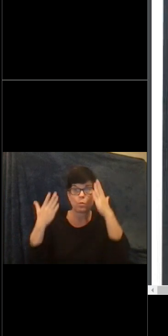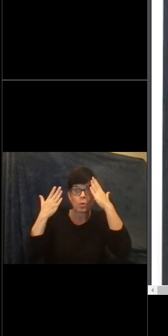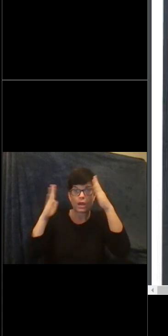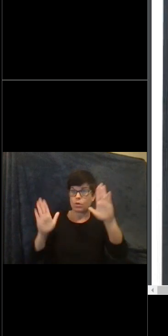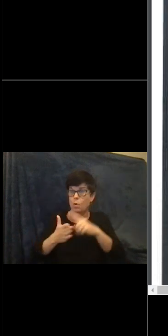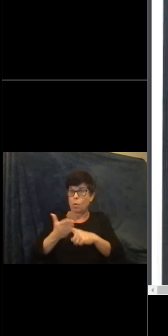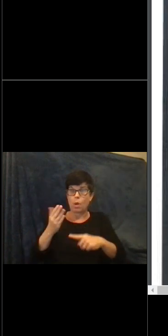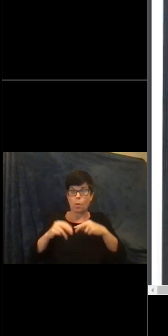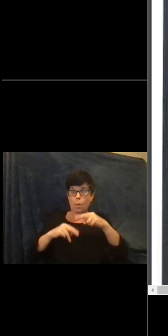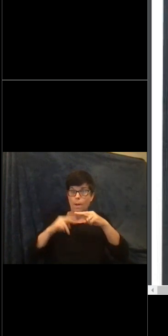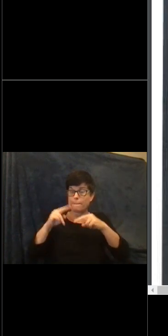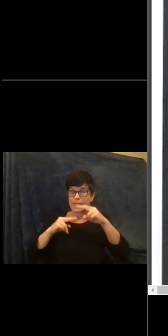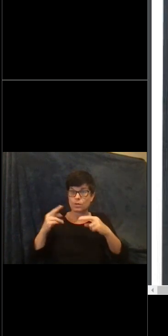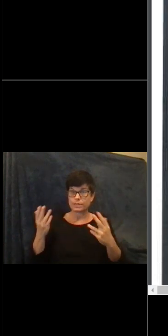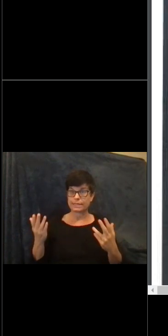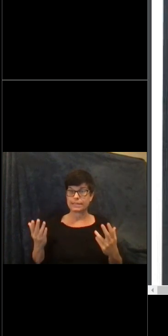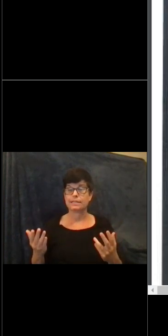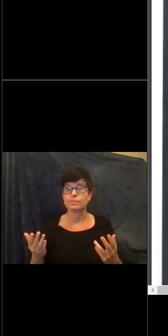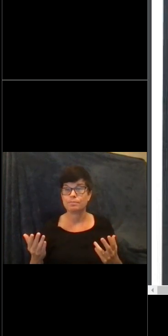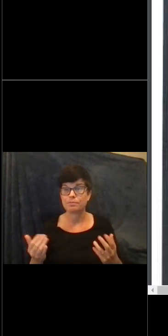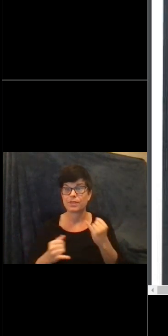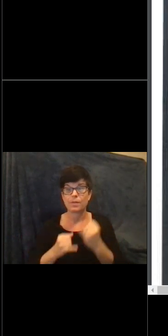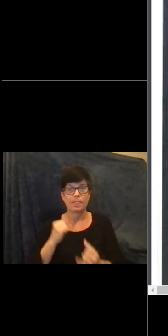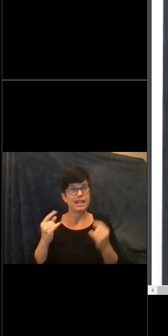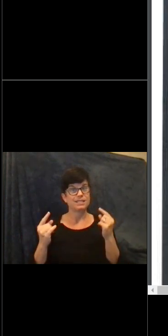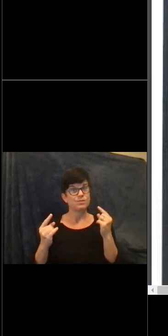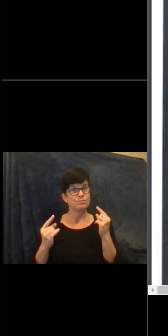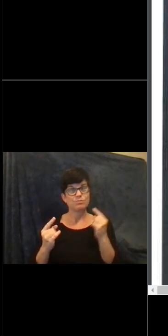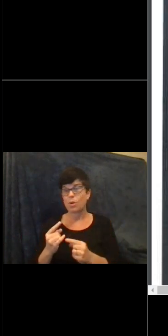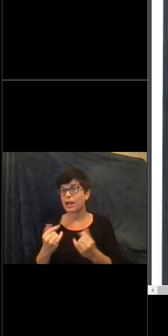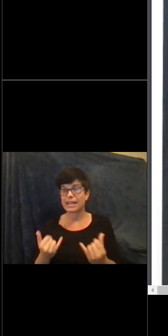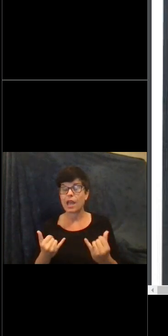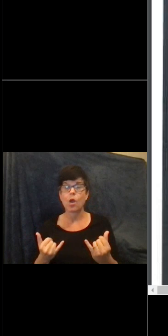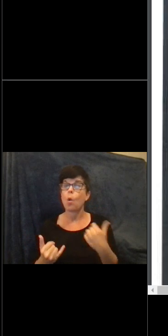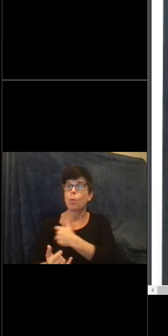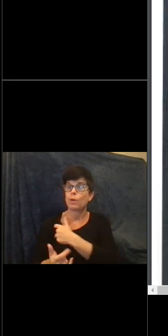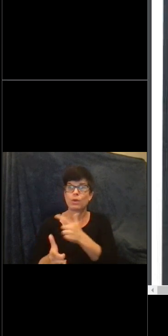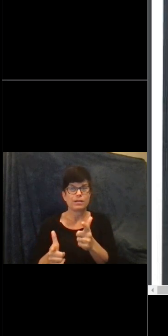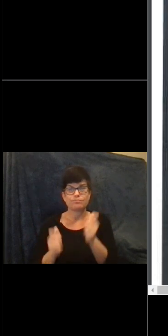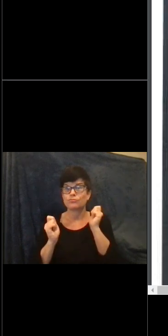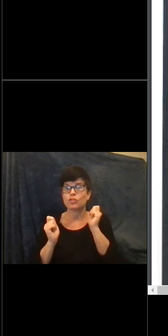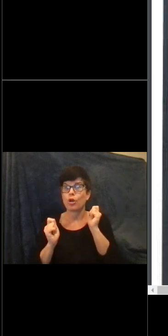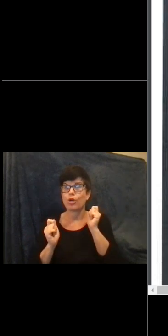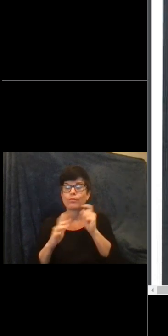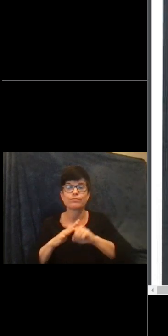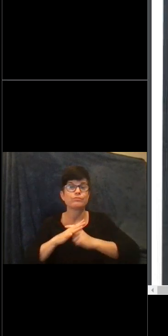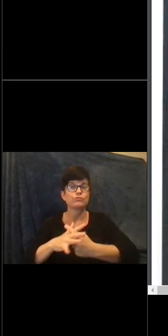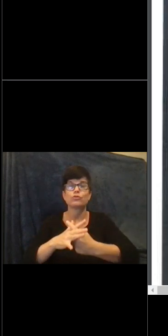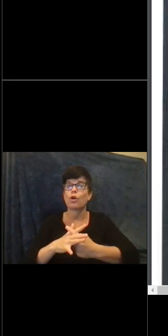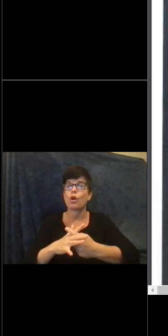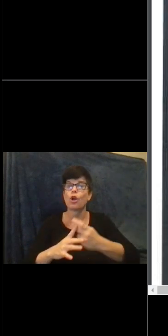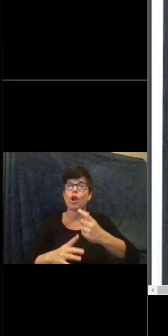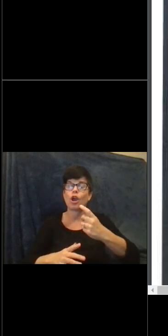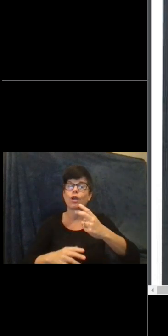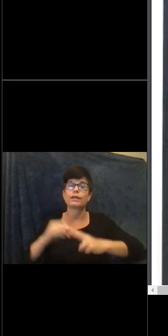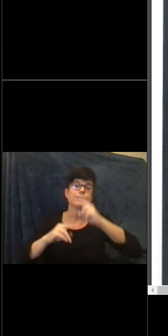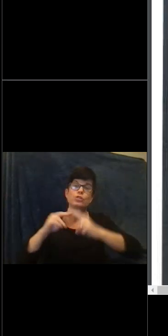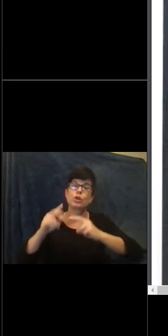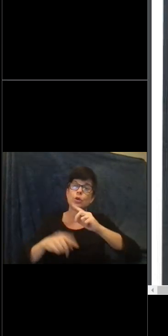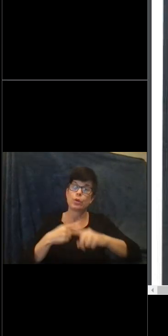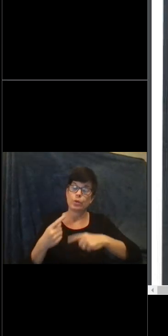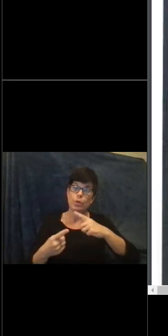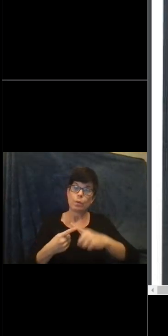And again, we're at the last point and we were going to immediately start construction drawings on this project once we get site plan approval.